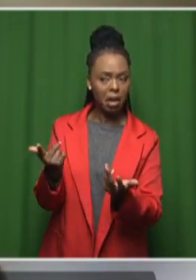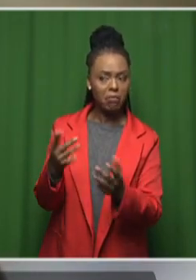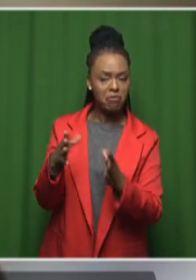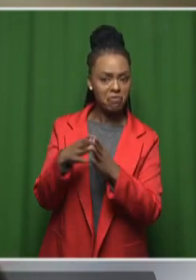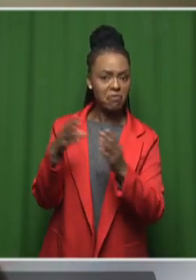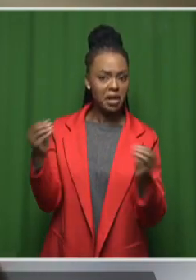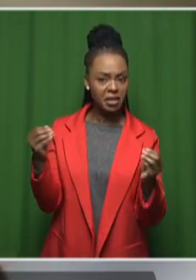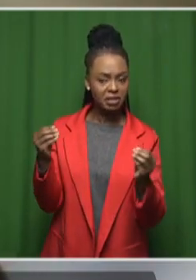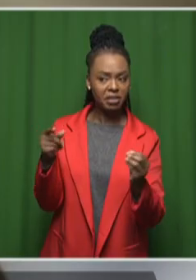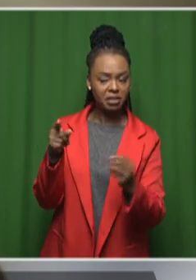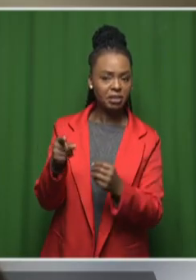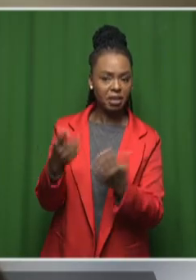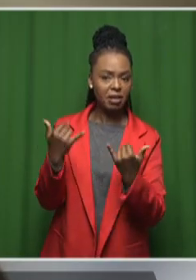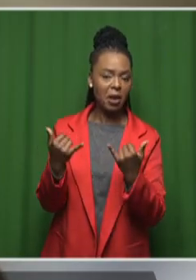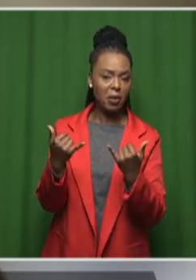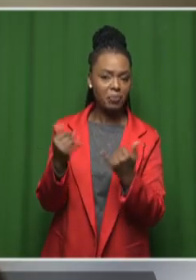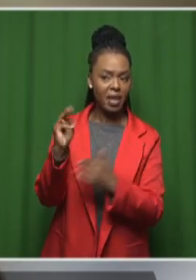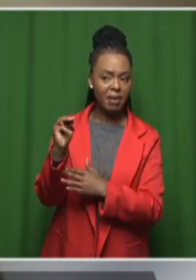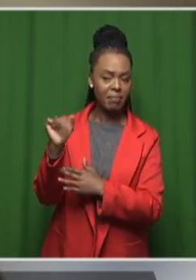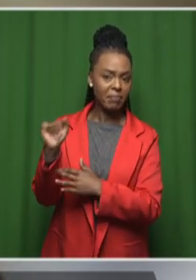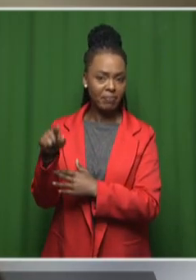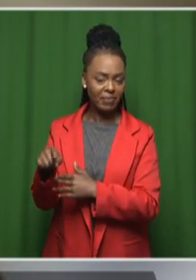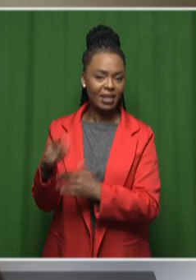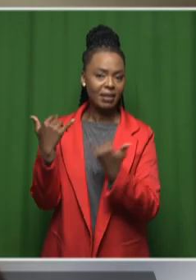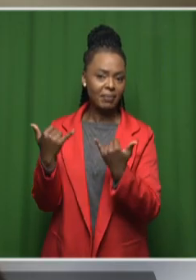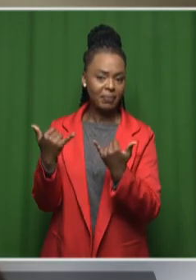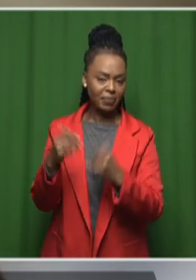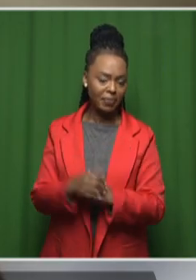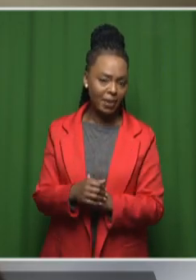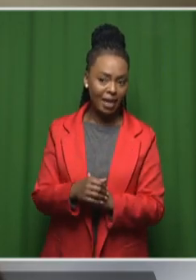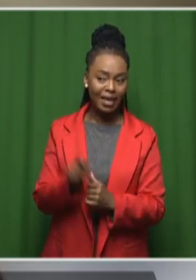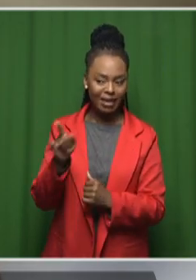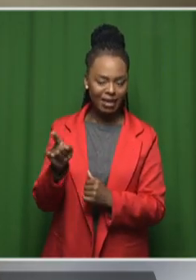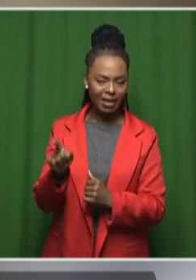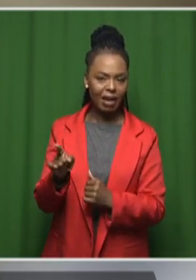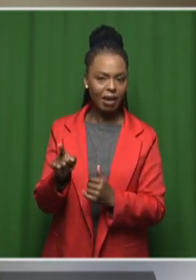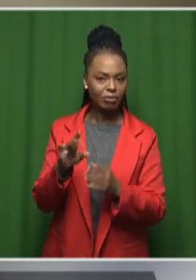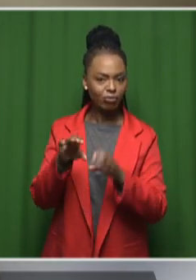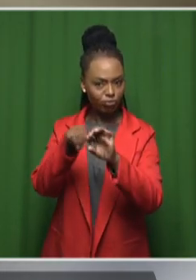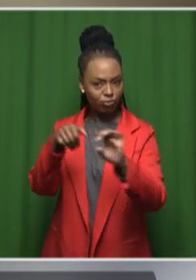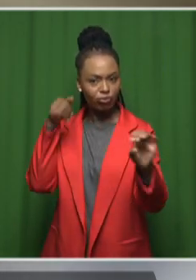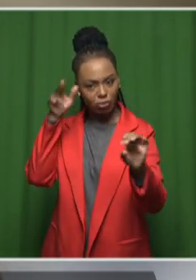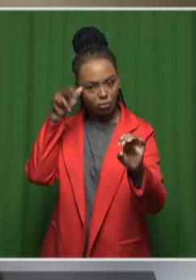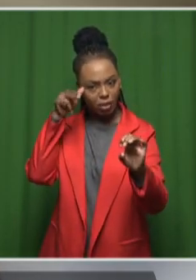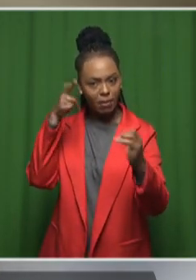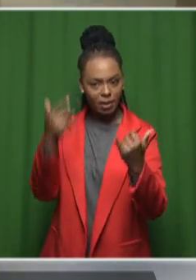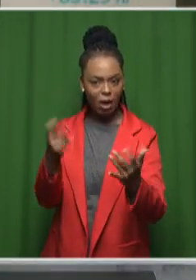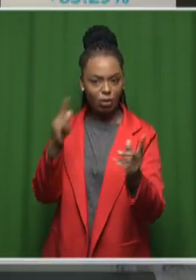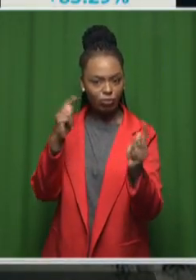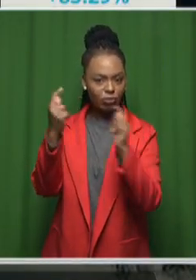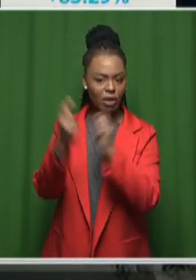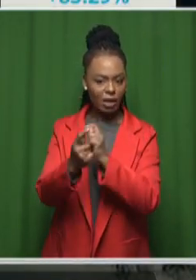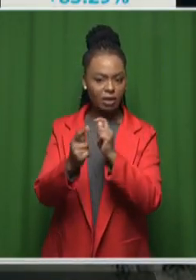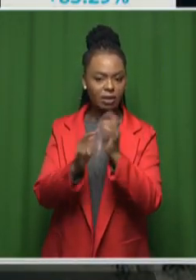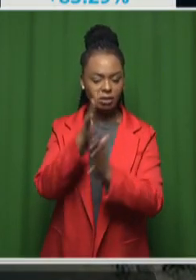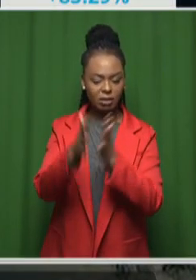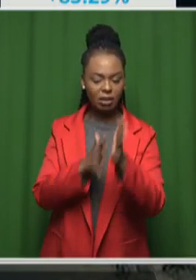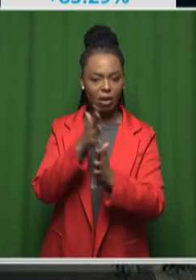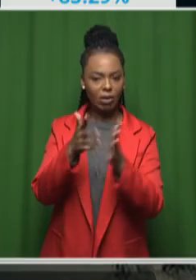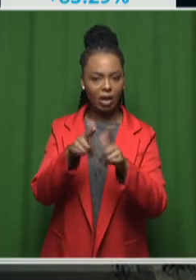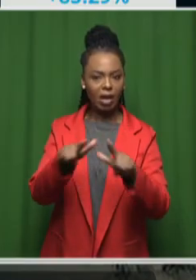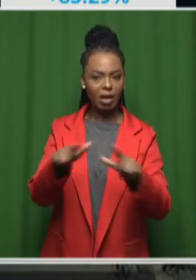her master's degree. And part of that research was in looking at ways to transcribe sign language, South African Sign Language, which